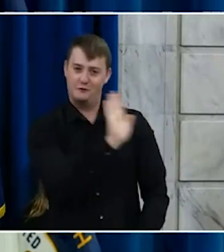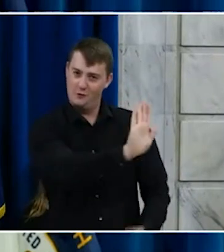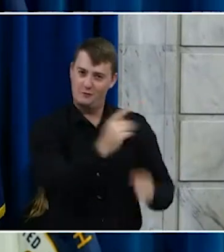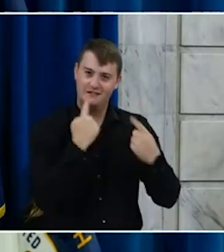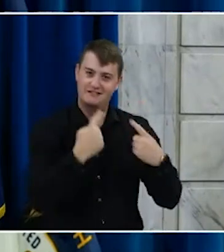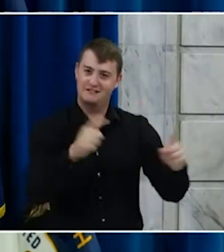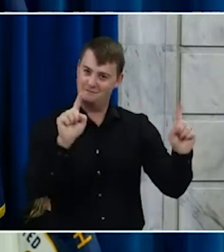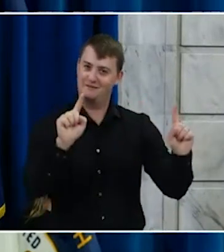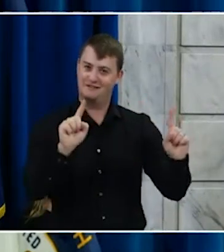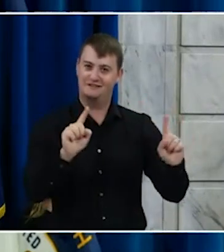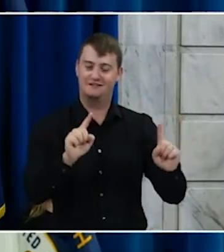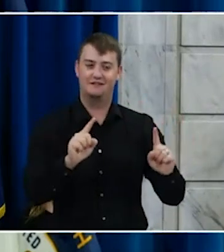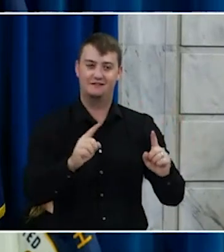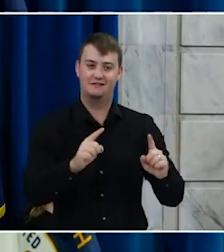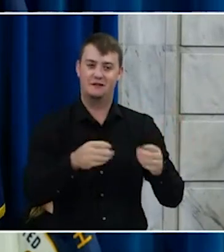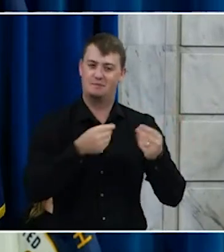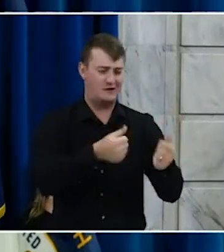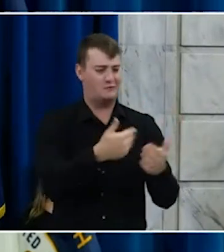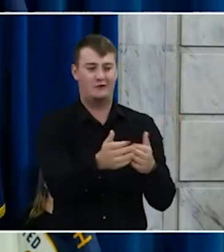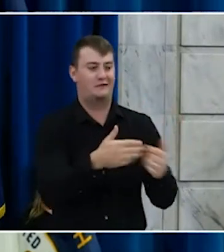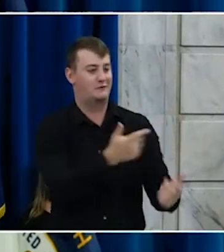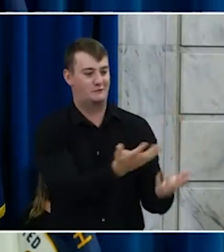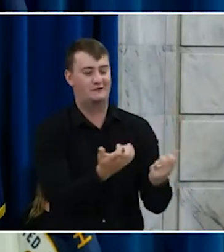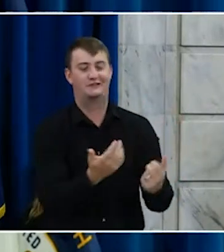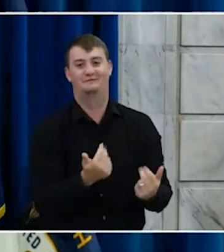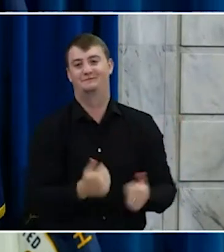achievement. Spend it on whatever you want.